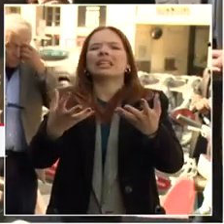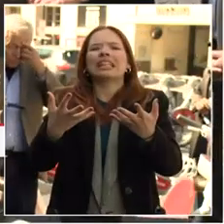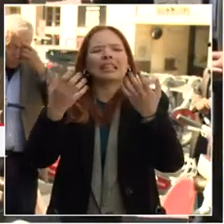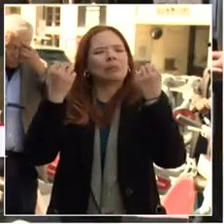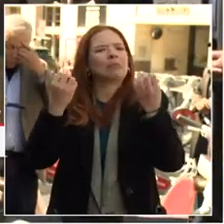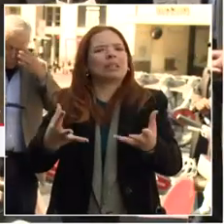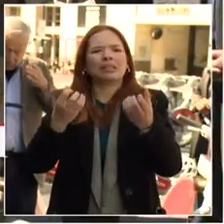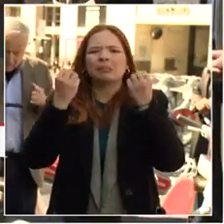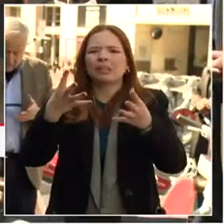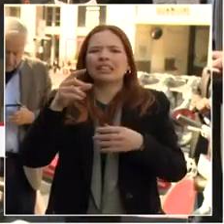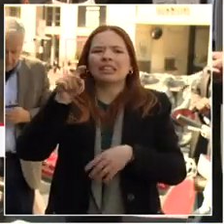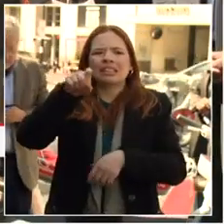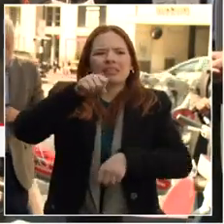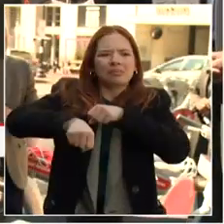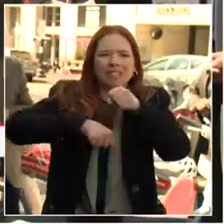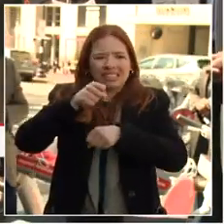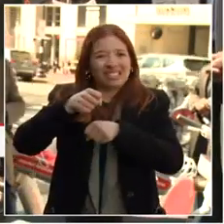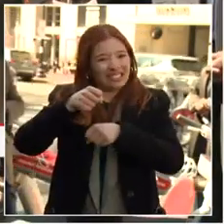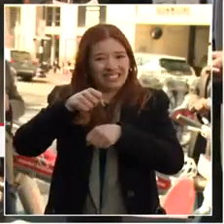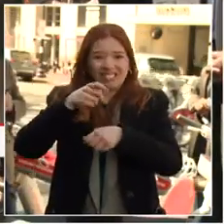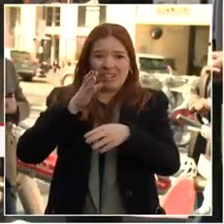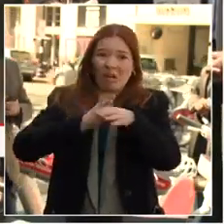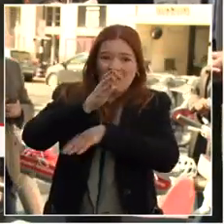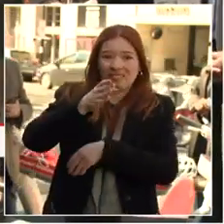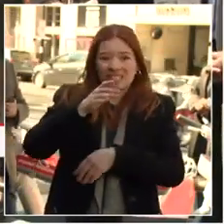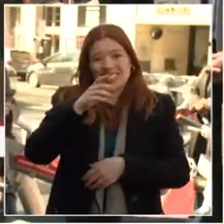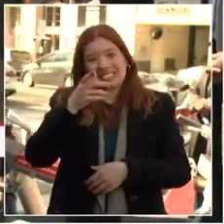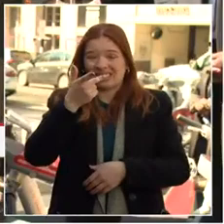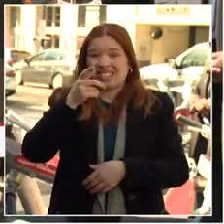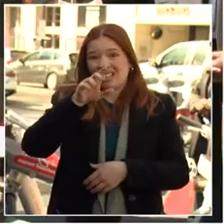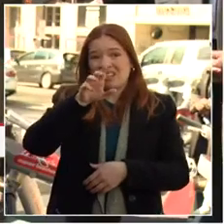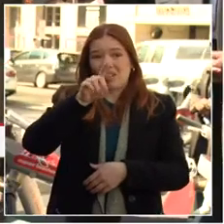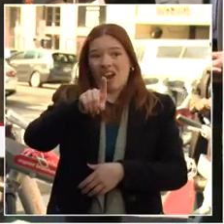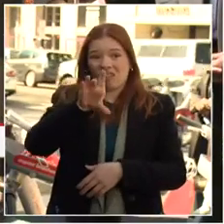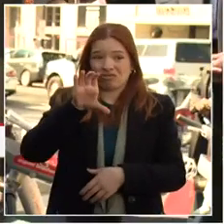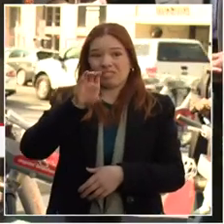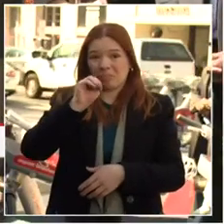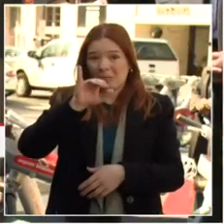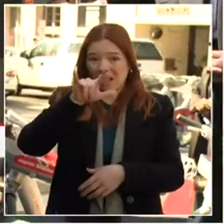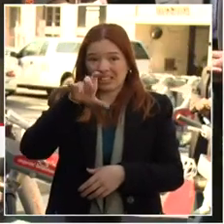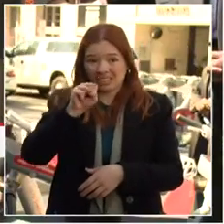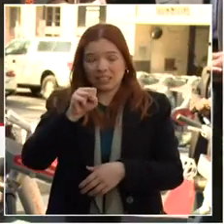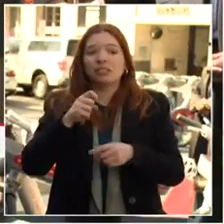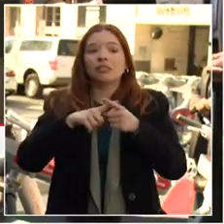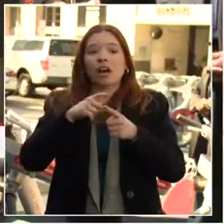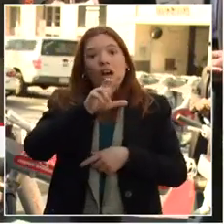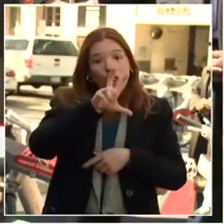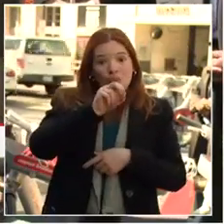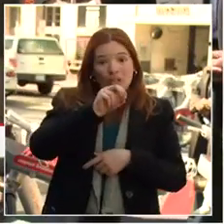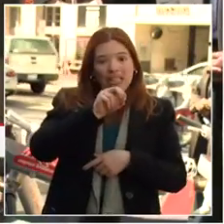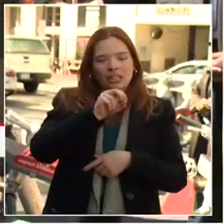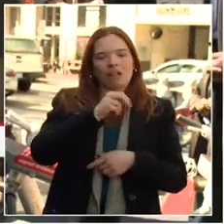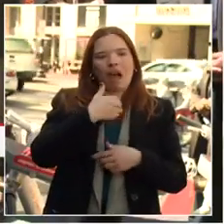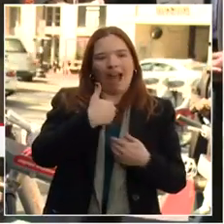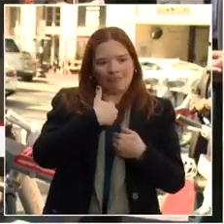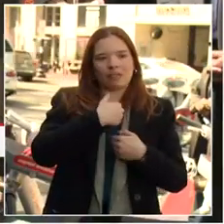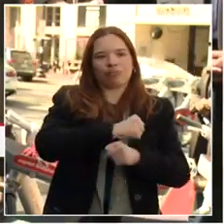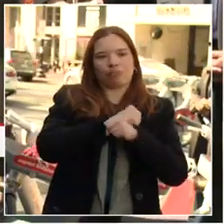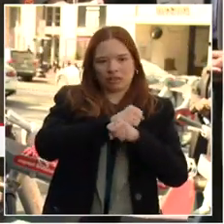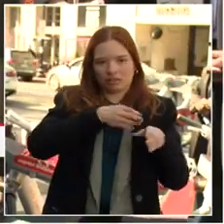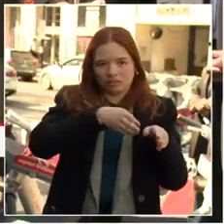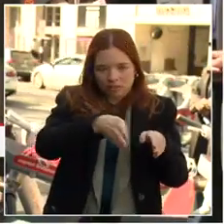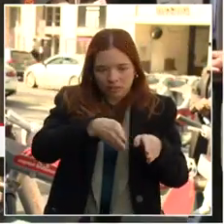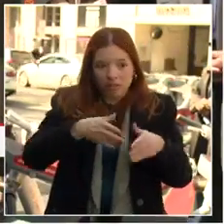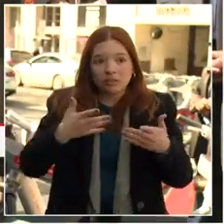protected. So I also wanted to thank our Traffic Engineering Safety Division. Their work is based on the principle that great